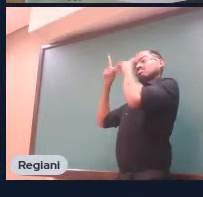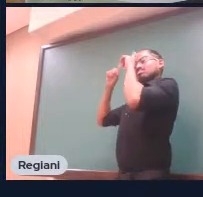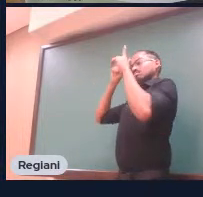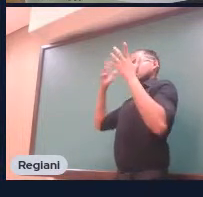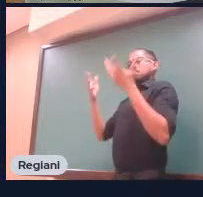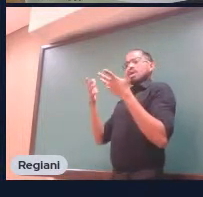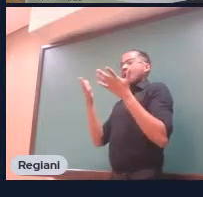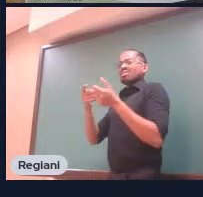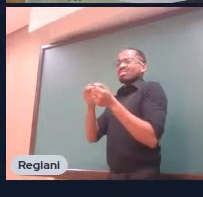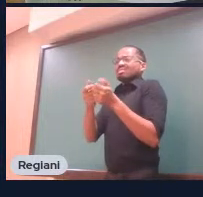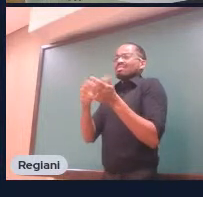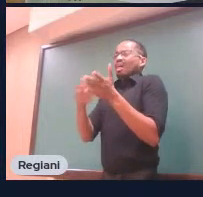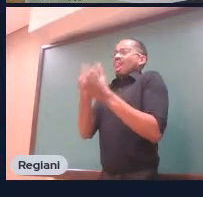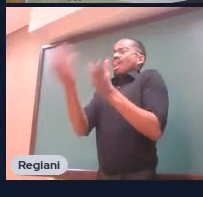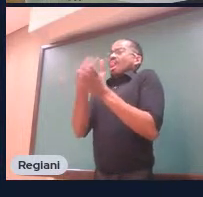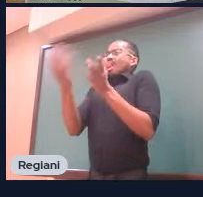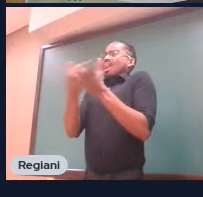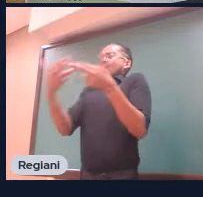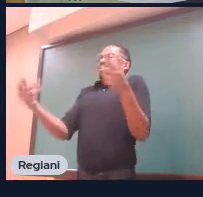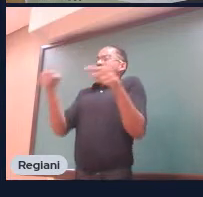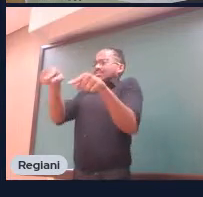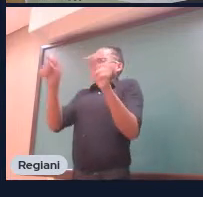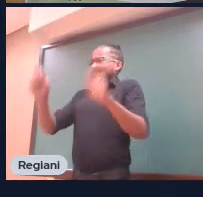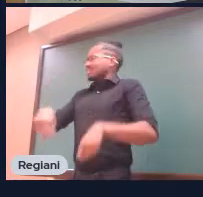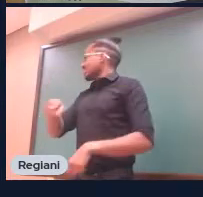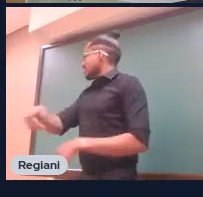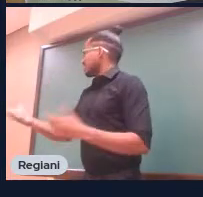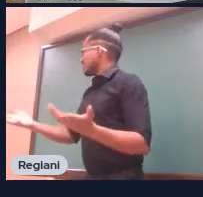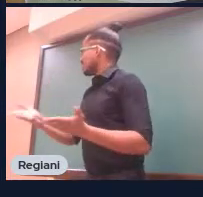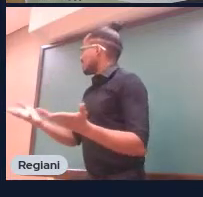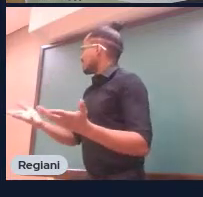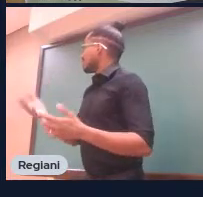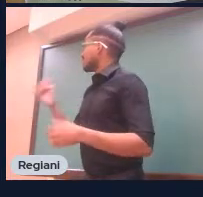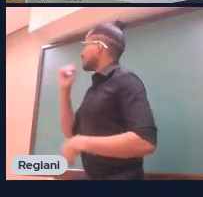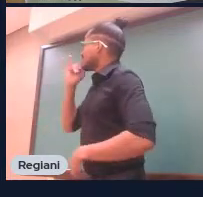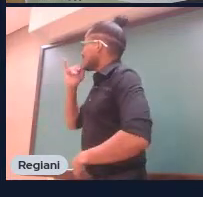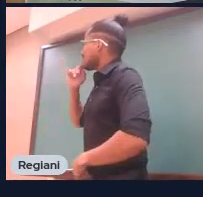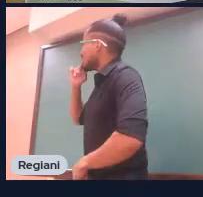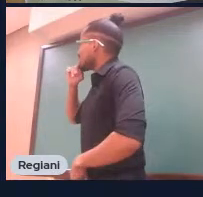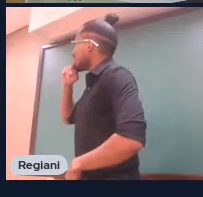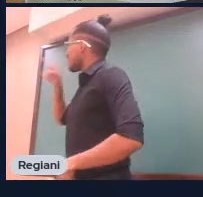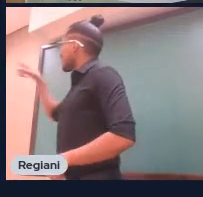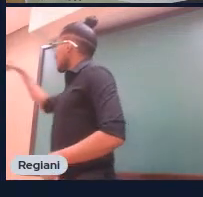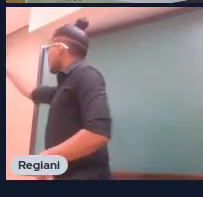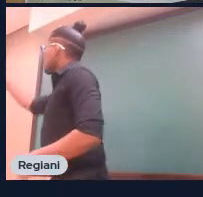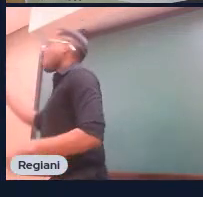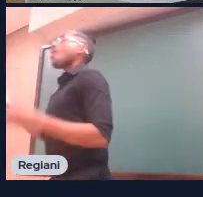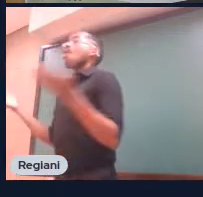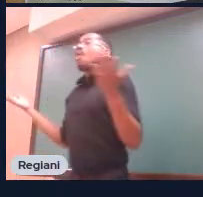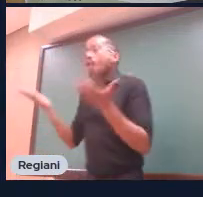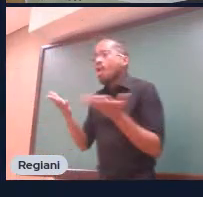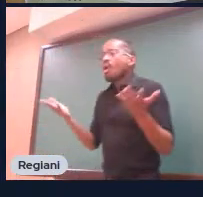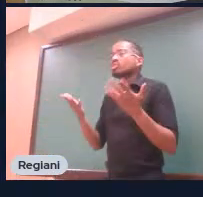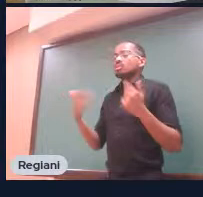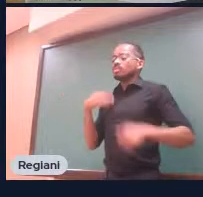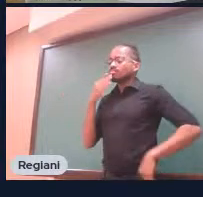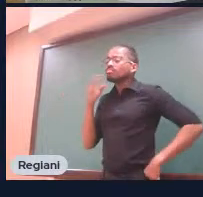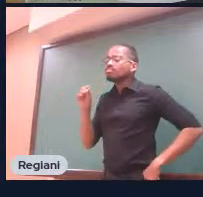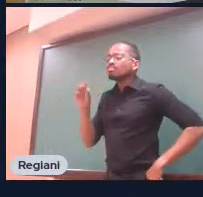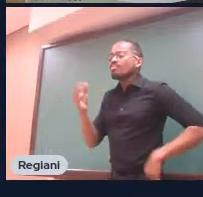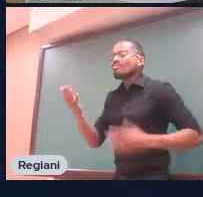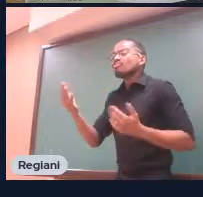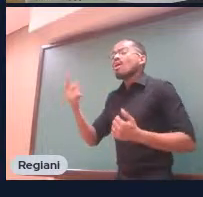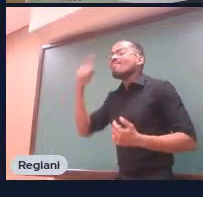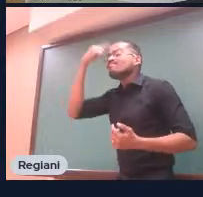me out and suddenly, I can't do the fly-ins now here, okay, but we were listening to music